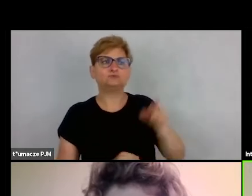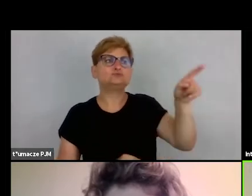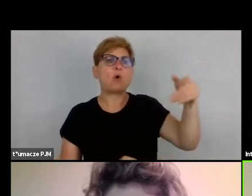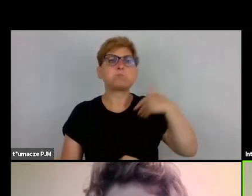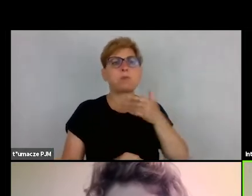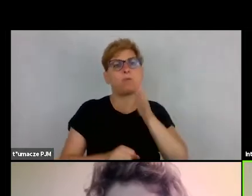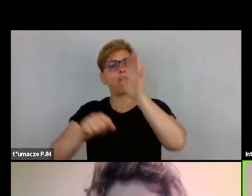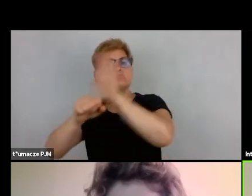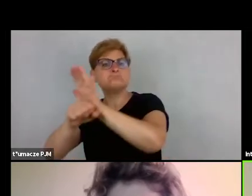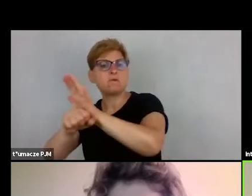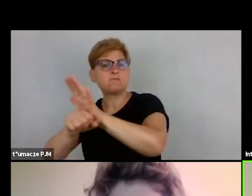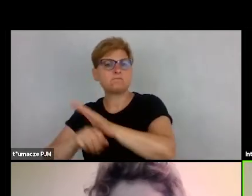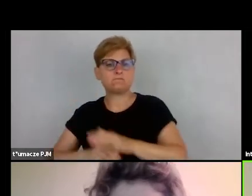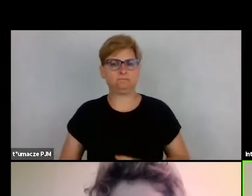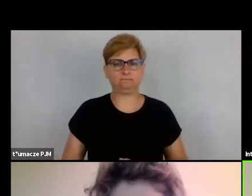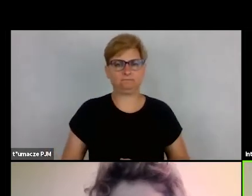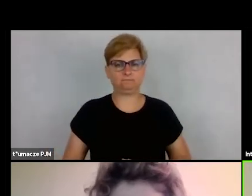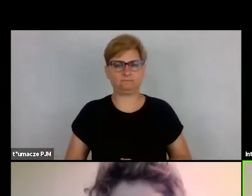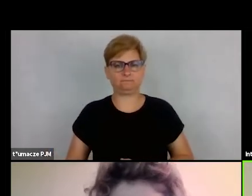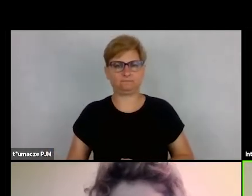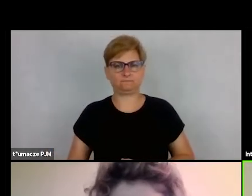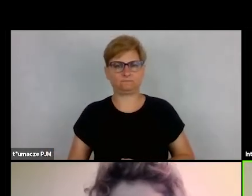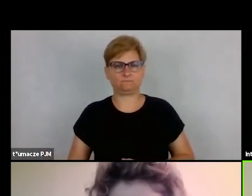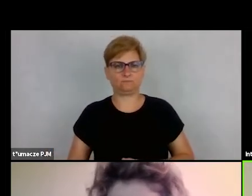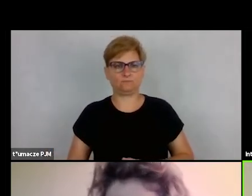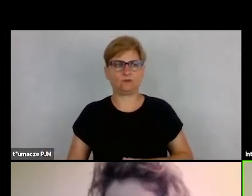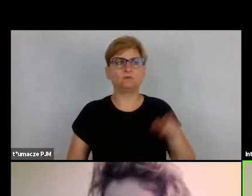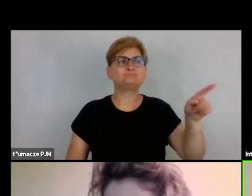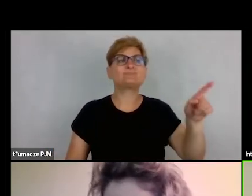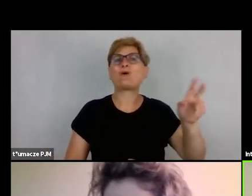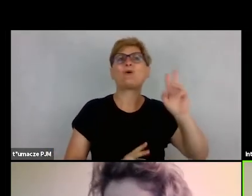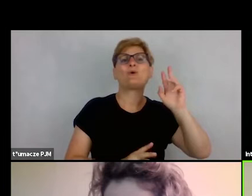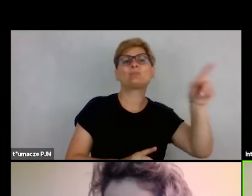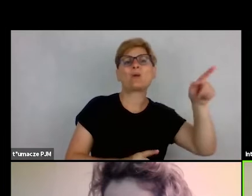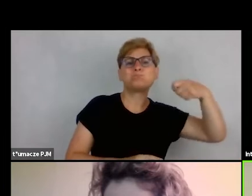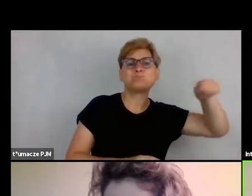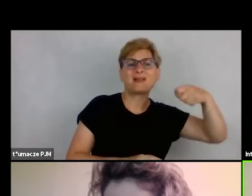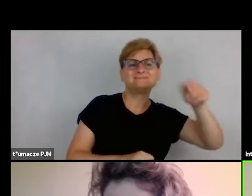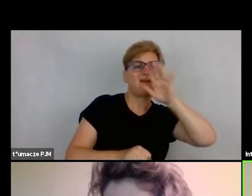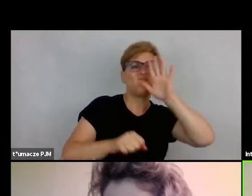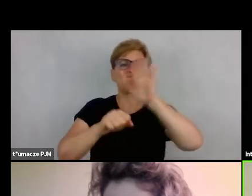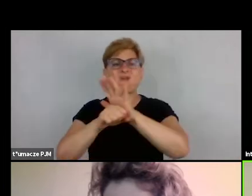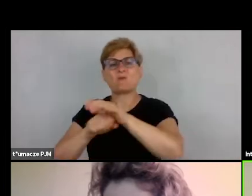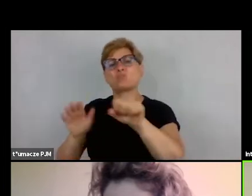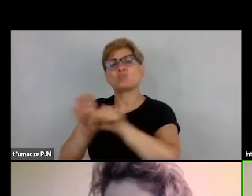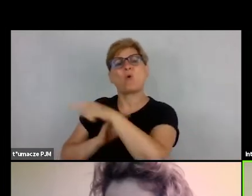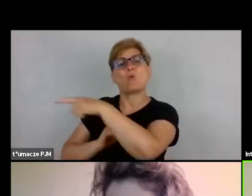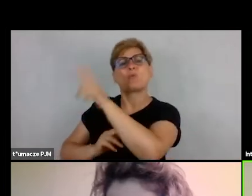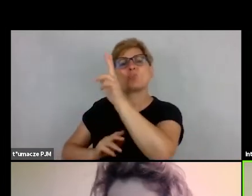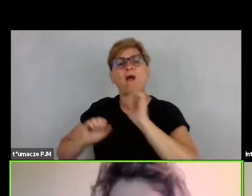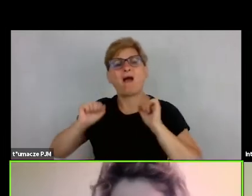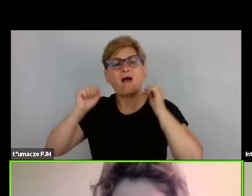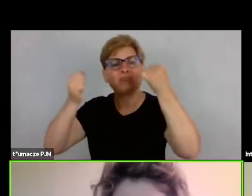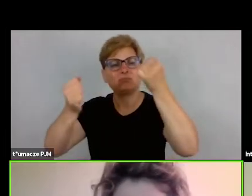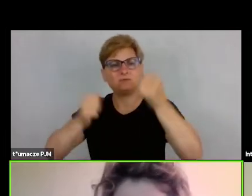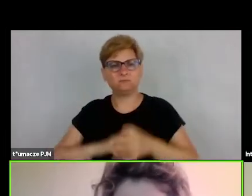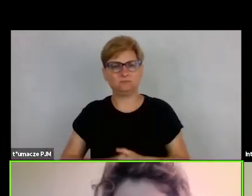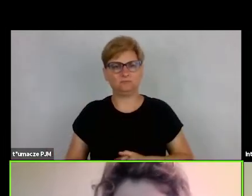AIDS activist. And the program that I was directing, which was an international program,